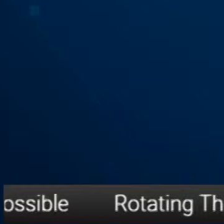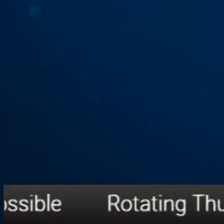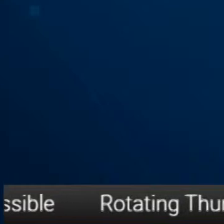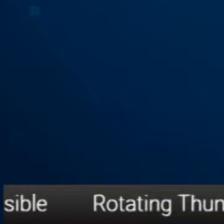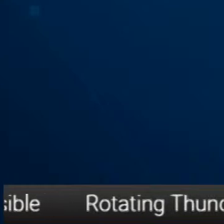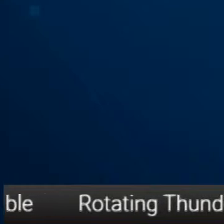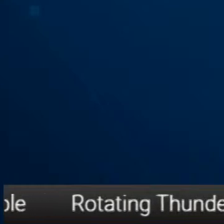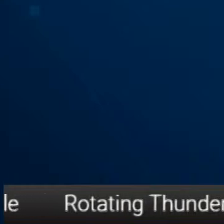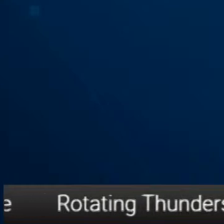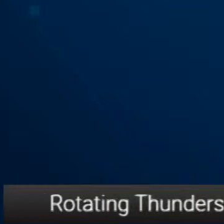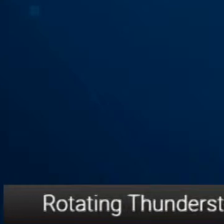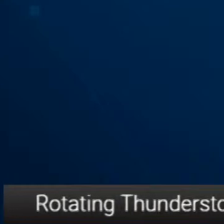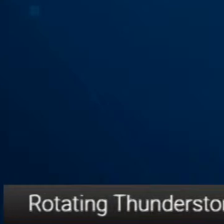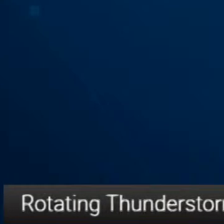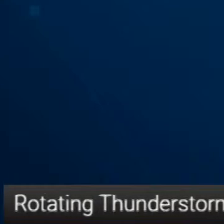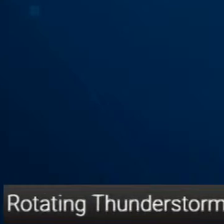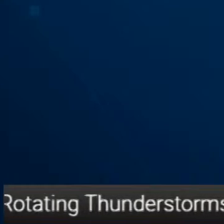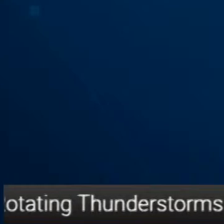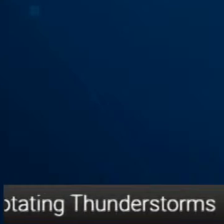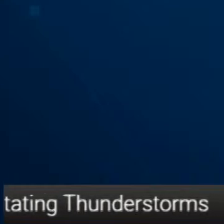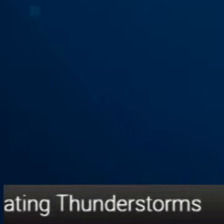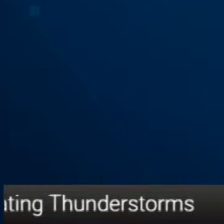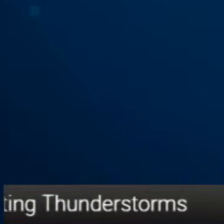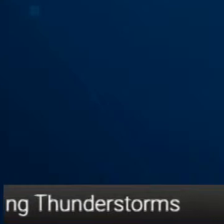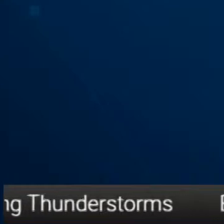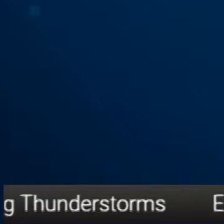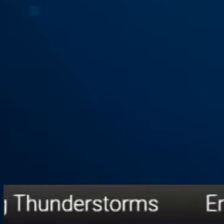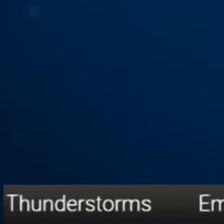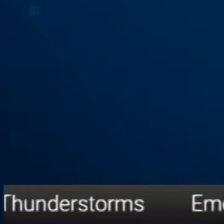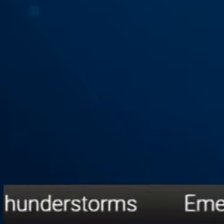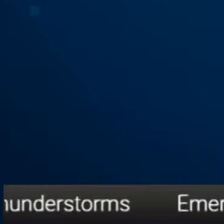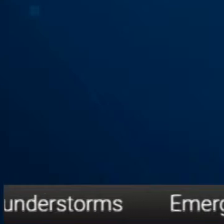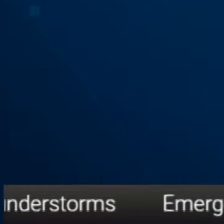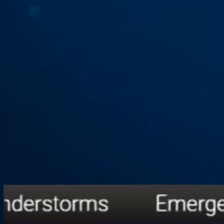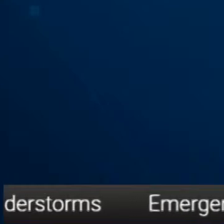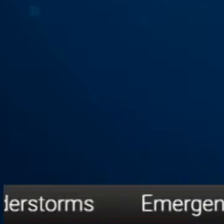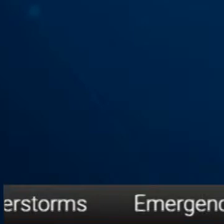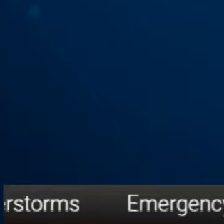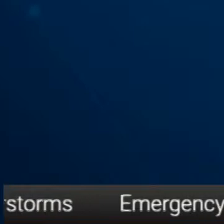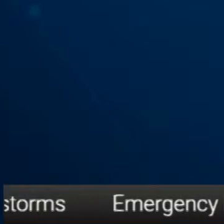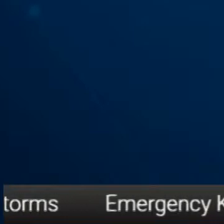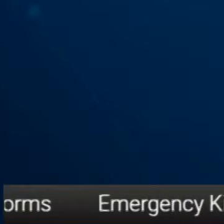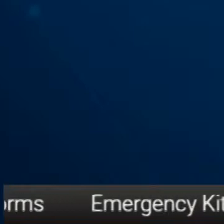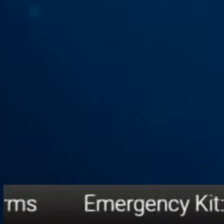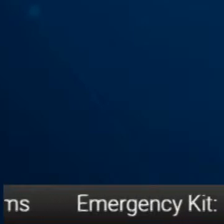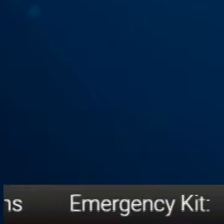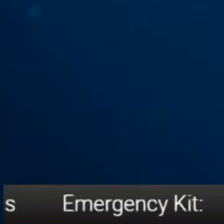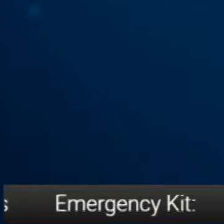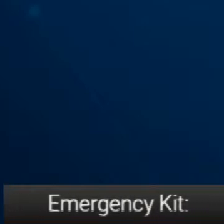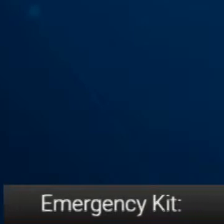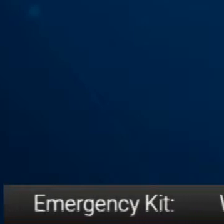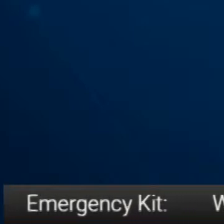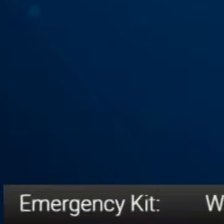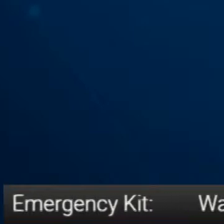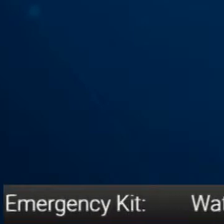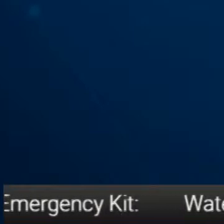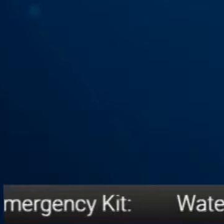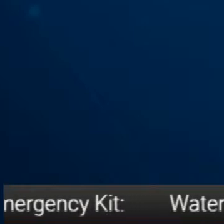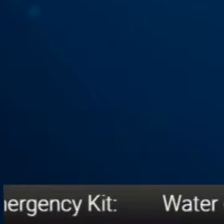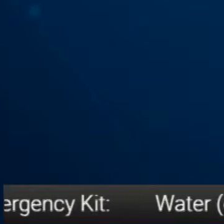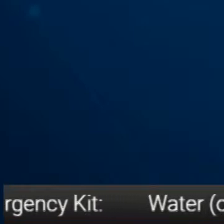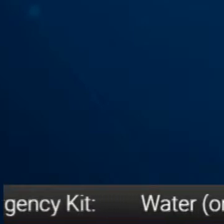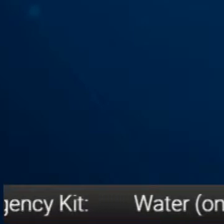us a quick video or one of your favorite gifts or maybe what you're hoping to get this year. You can also email us here at the Medical News Network